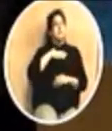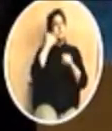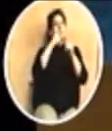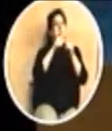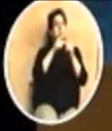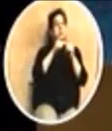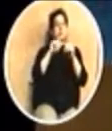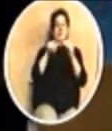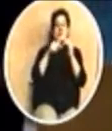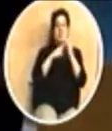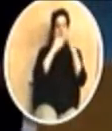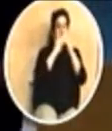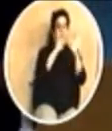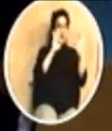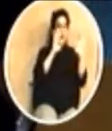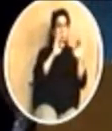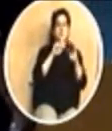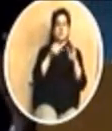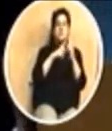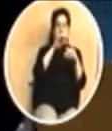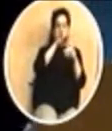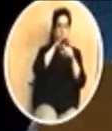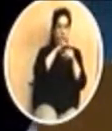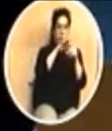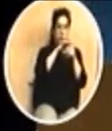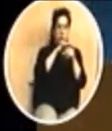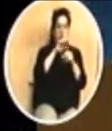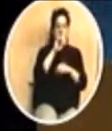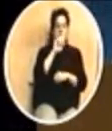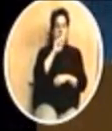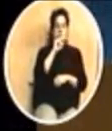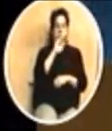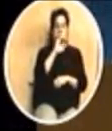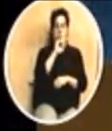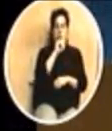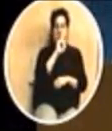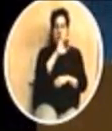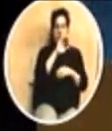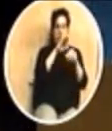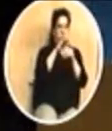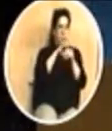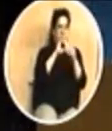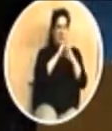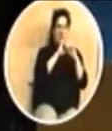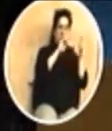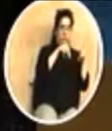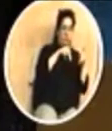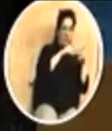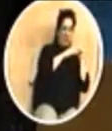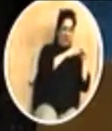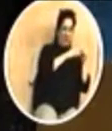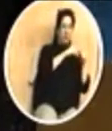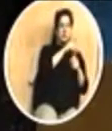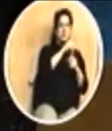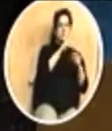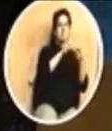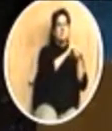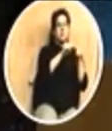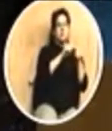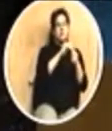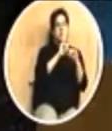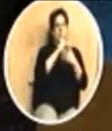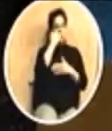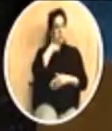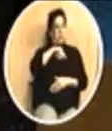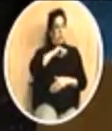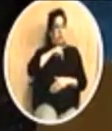it is these freedoms, and it is the vote, the democratic vote, which this person who leads this council has torn up. That's why we're here and we're